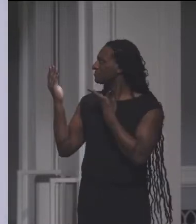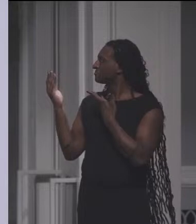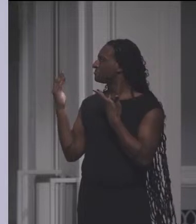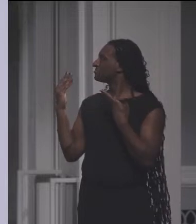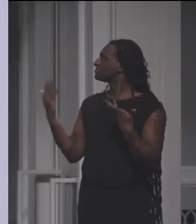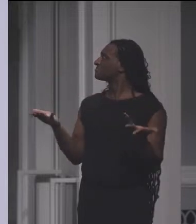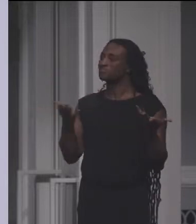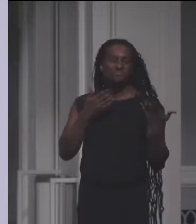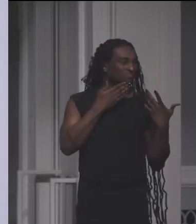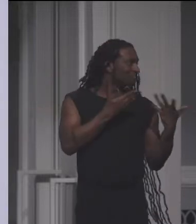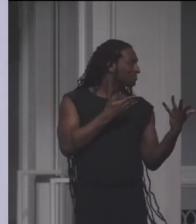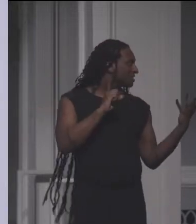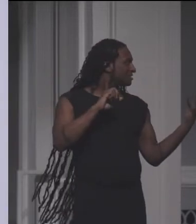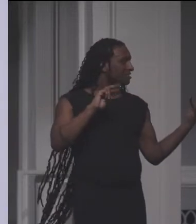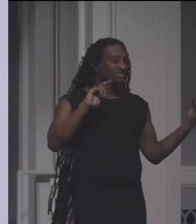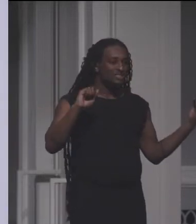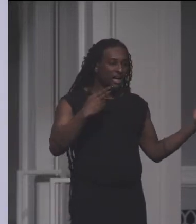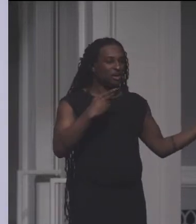Program Manager.